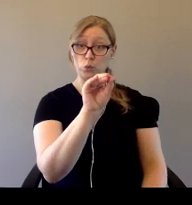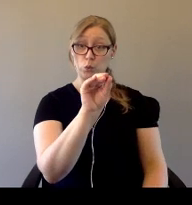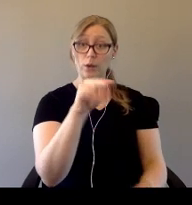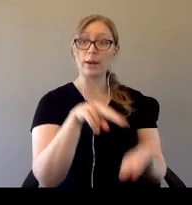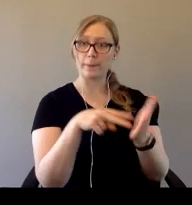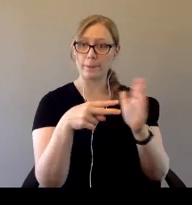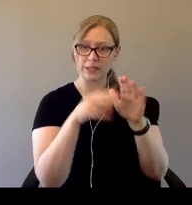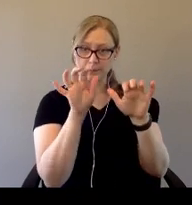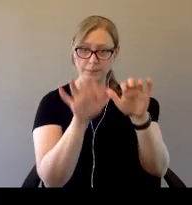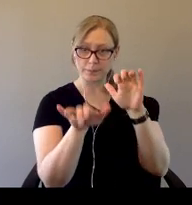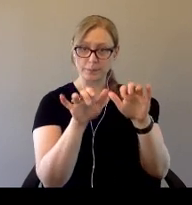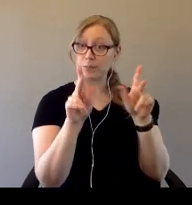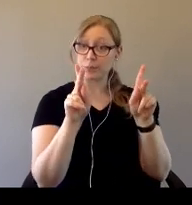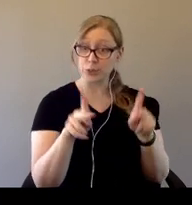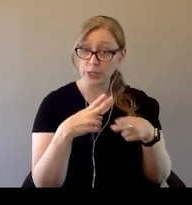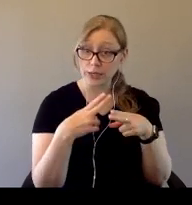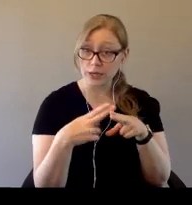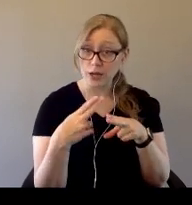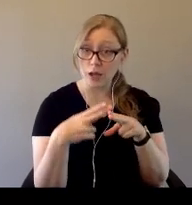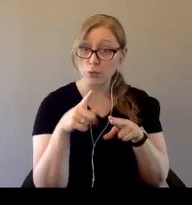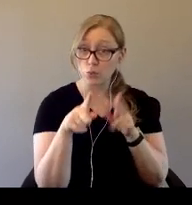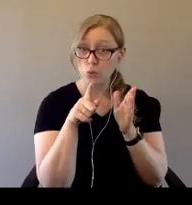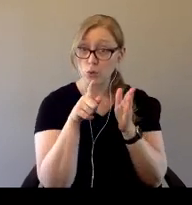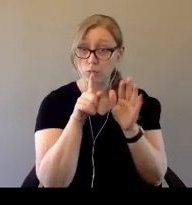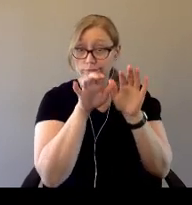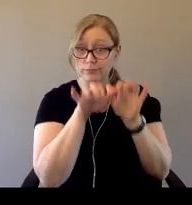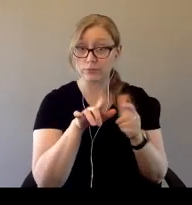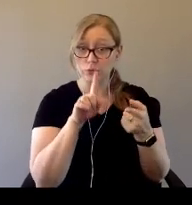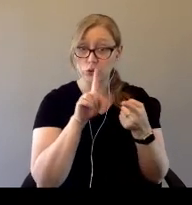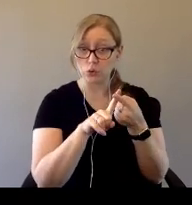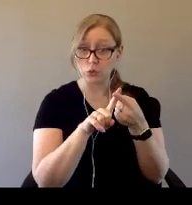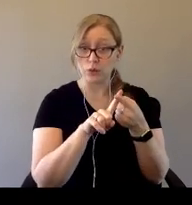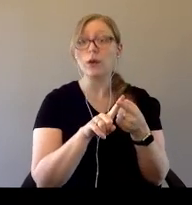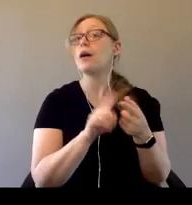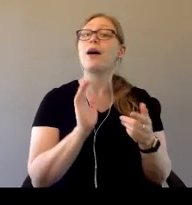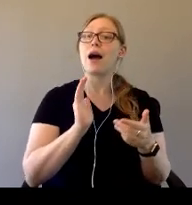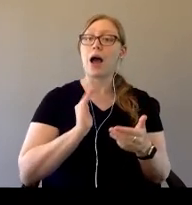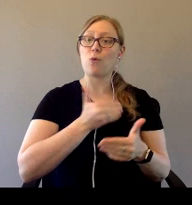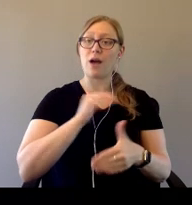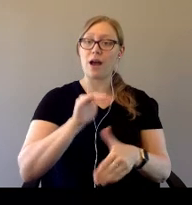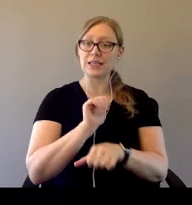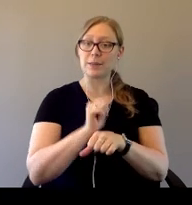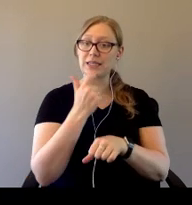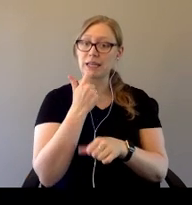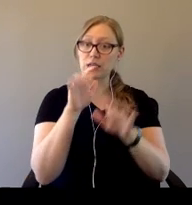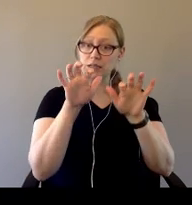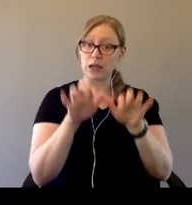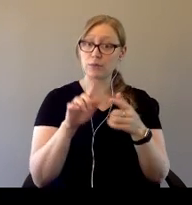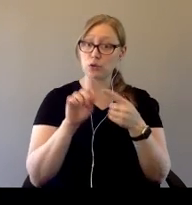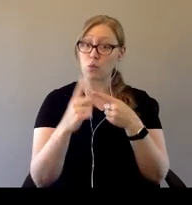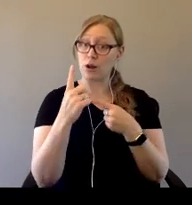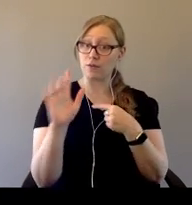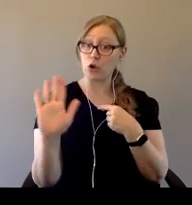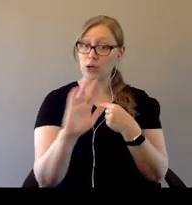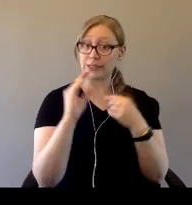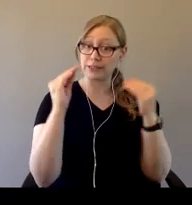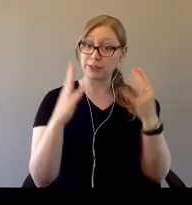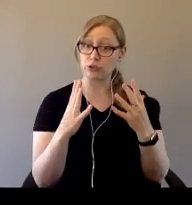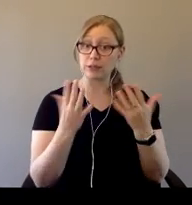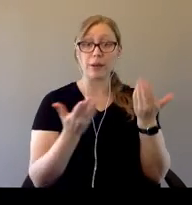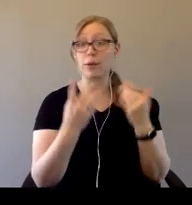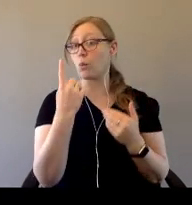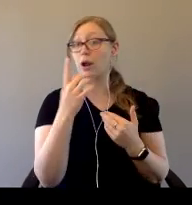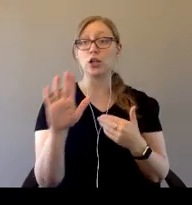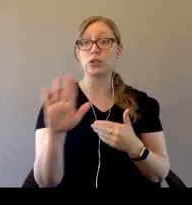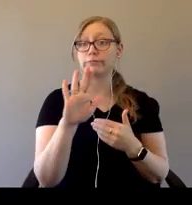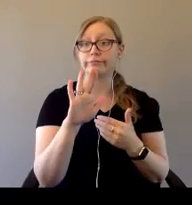to. So in the assignment it said to write to one of your teachers, so let's say that one of your teachers is Mr. Halfmeyer, and that's who